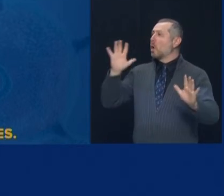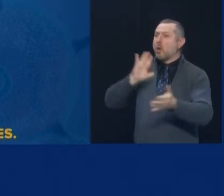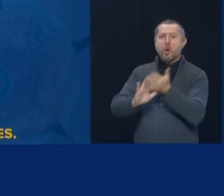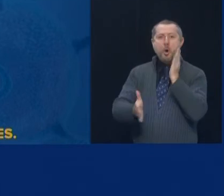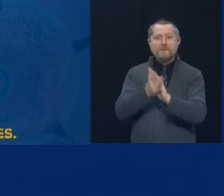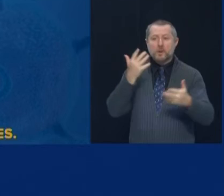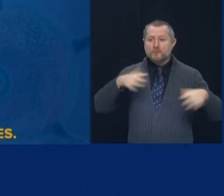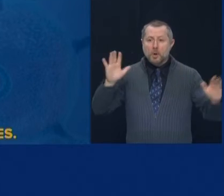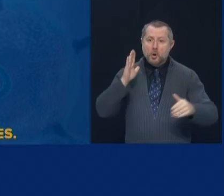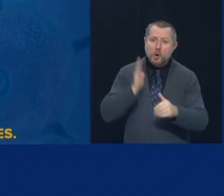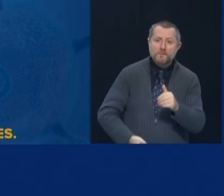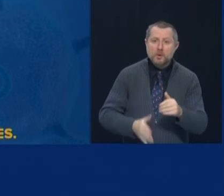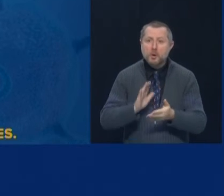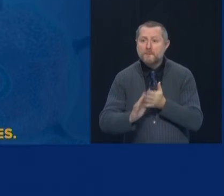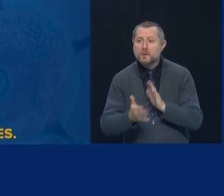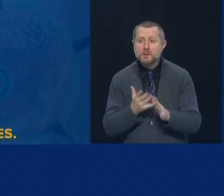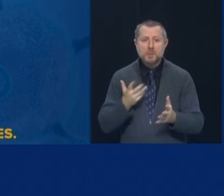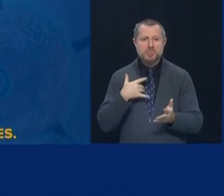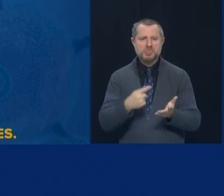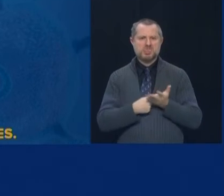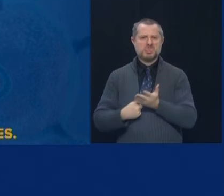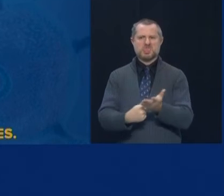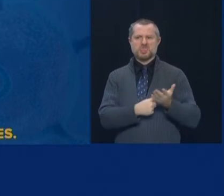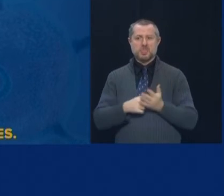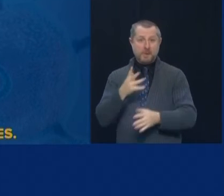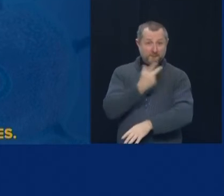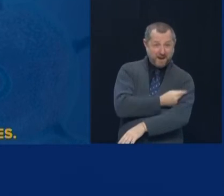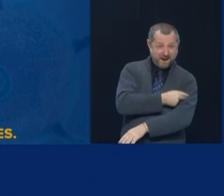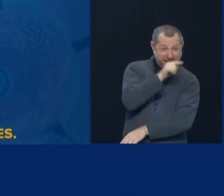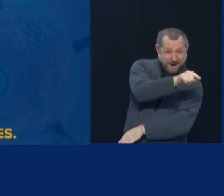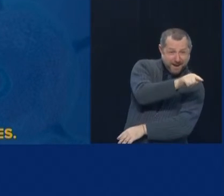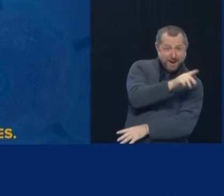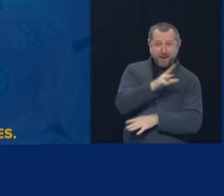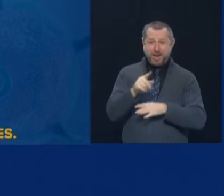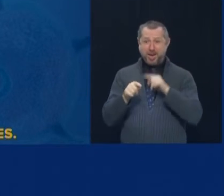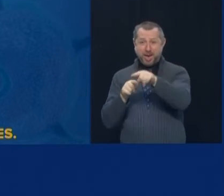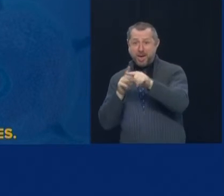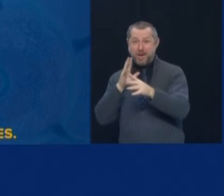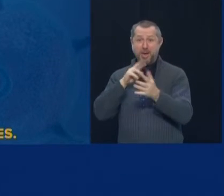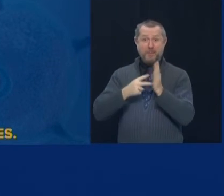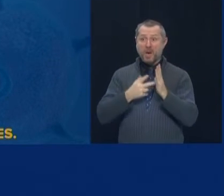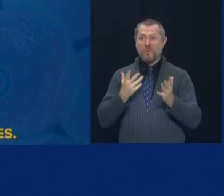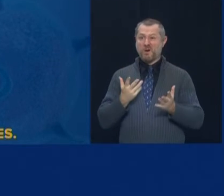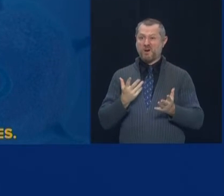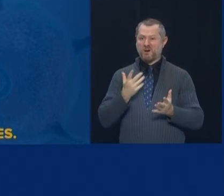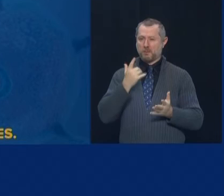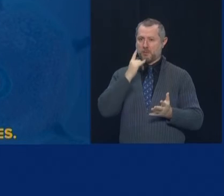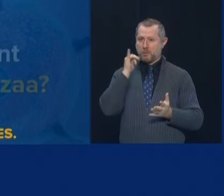about vaccinations. Sounds like the end is imminent.